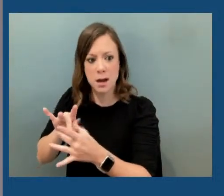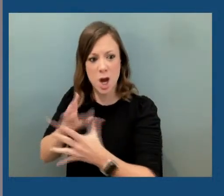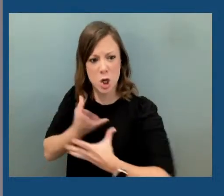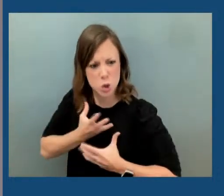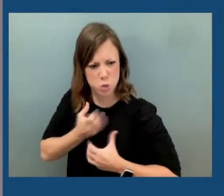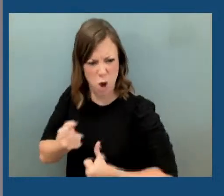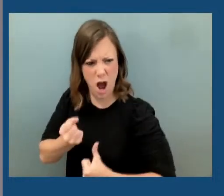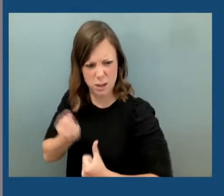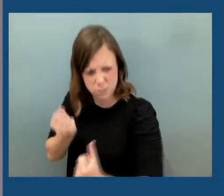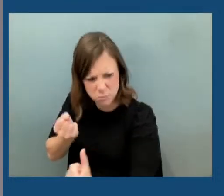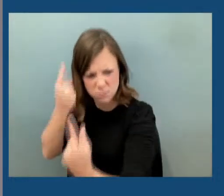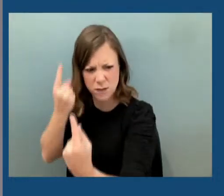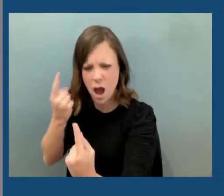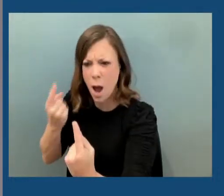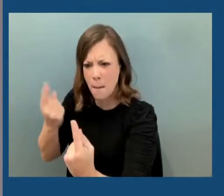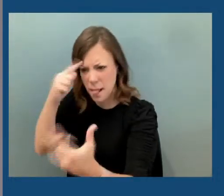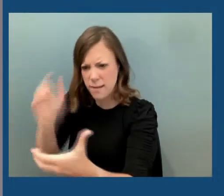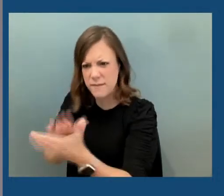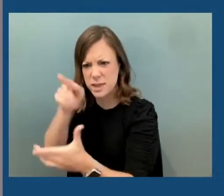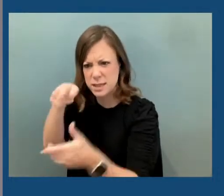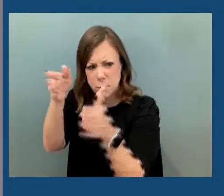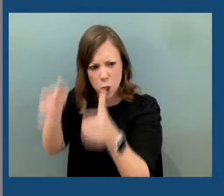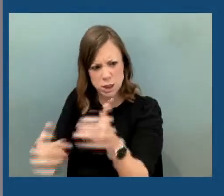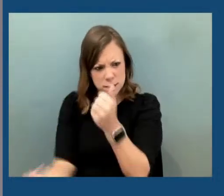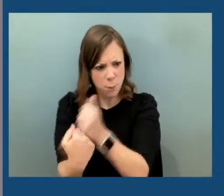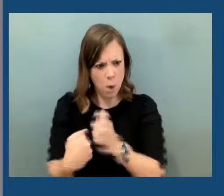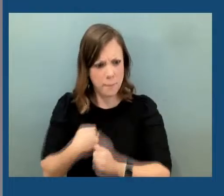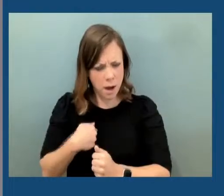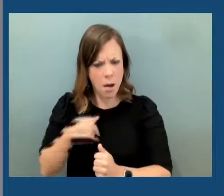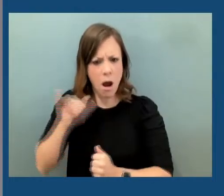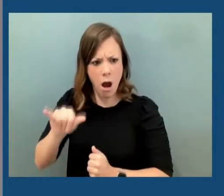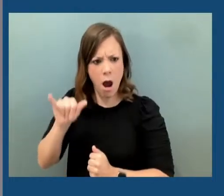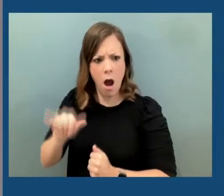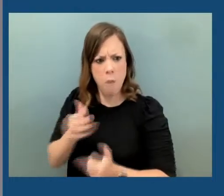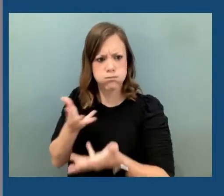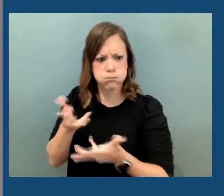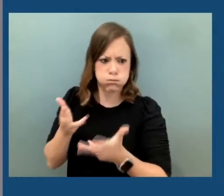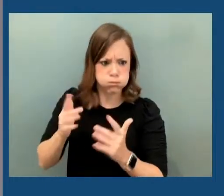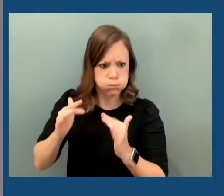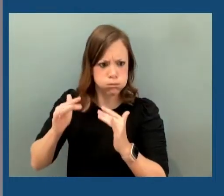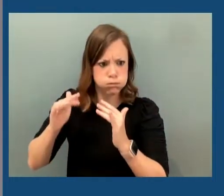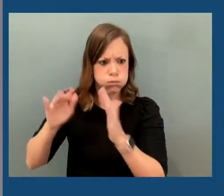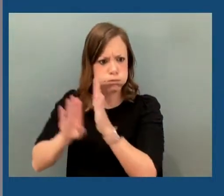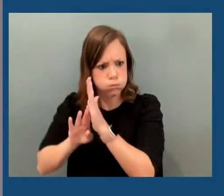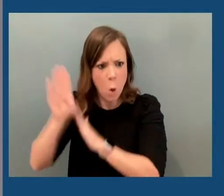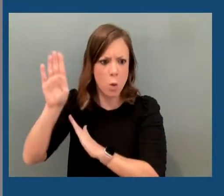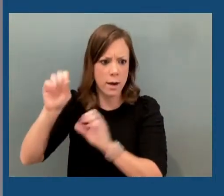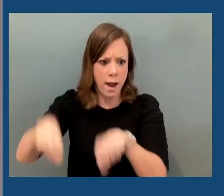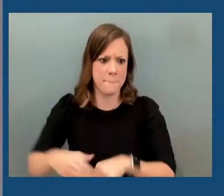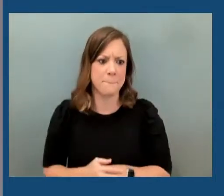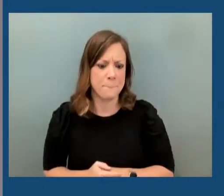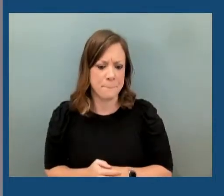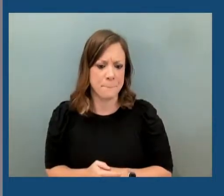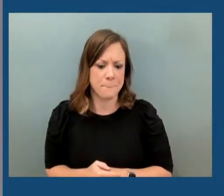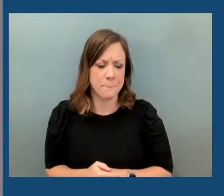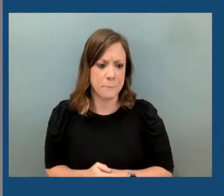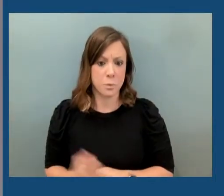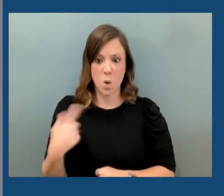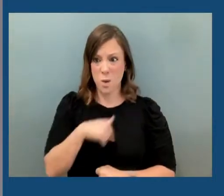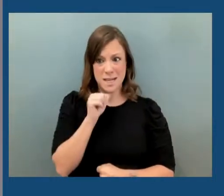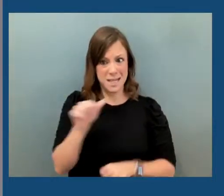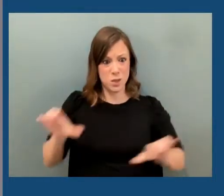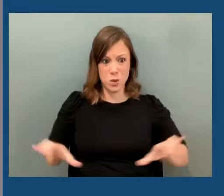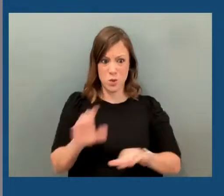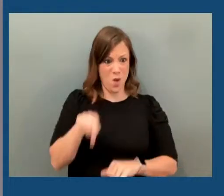believe there's someone looking out for their best interests and they'll follow them to get the supportive help they need. We didn't do this alone. We didn't do it